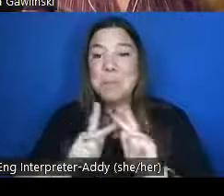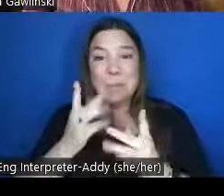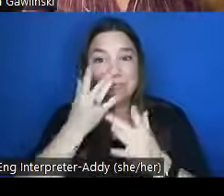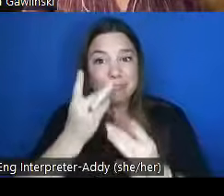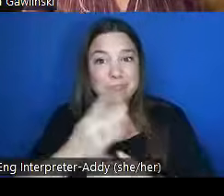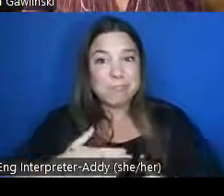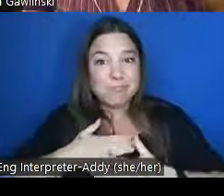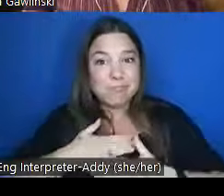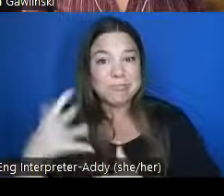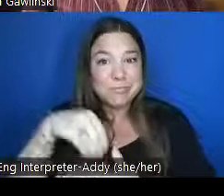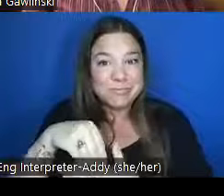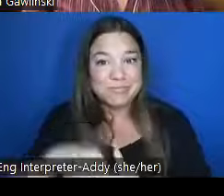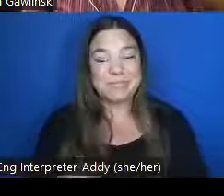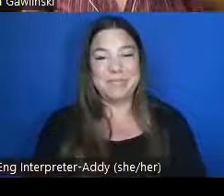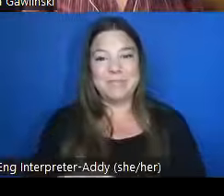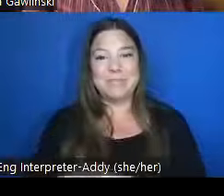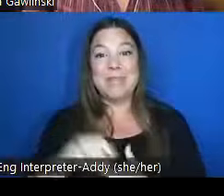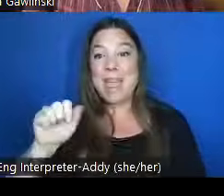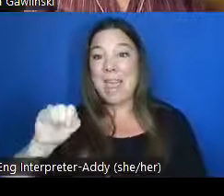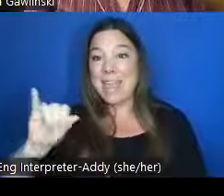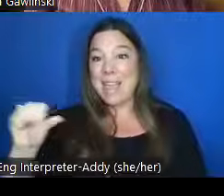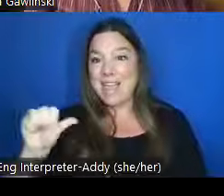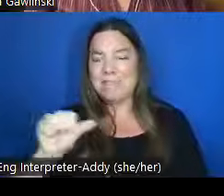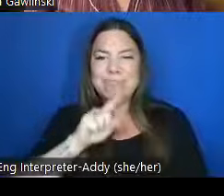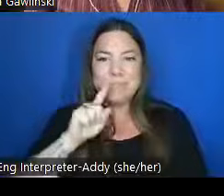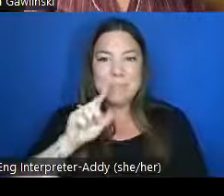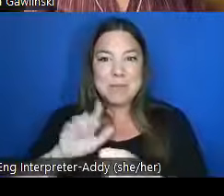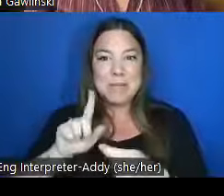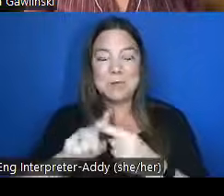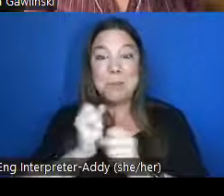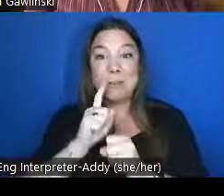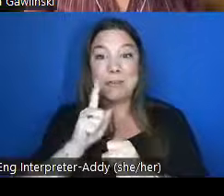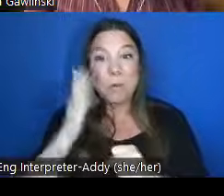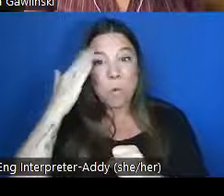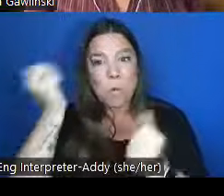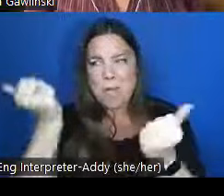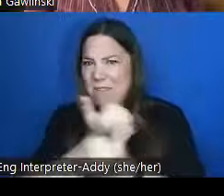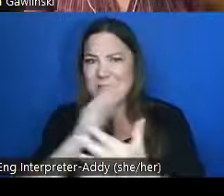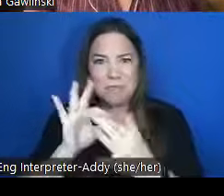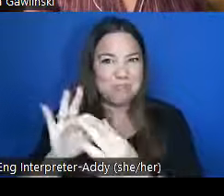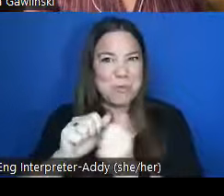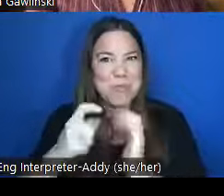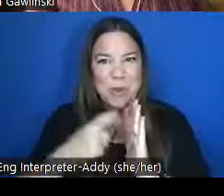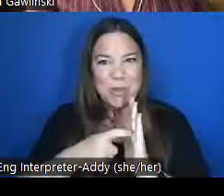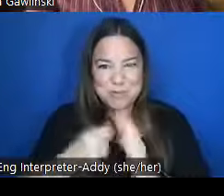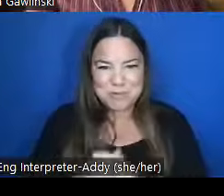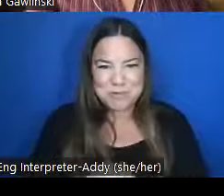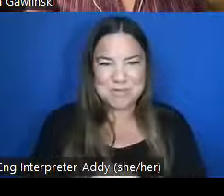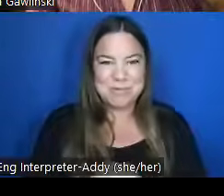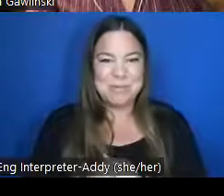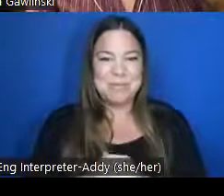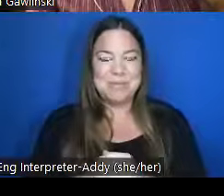the community. The AIA is dedicated to keeping you up to date on all things archaeological.